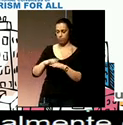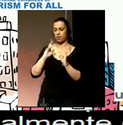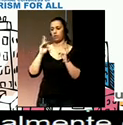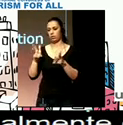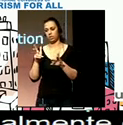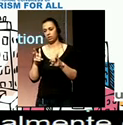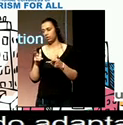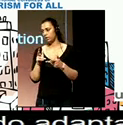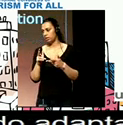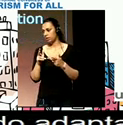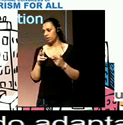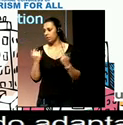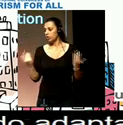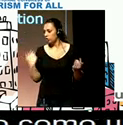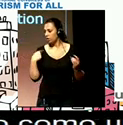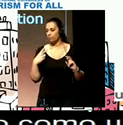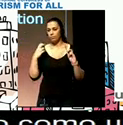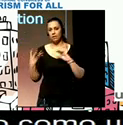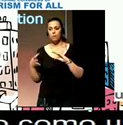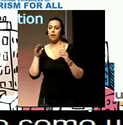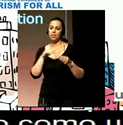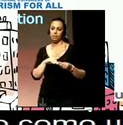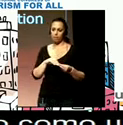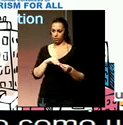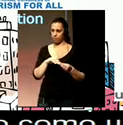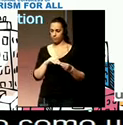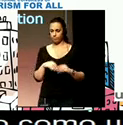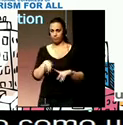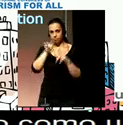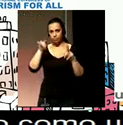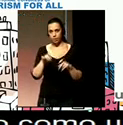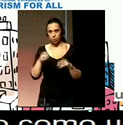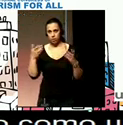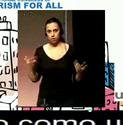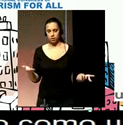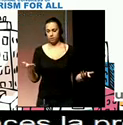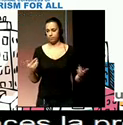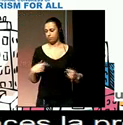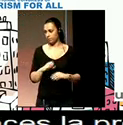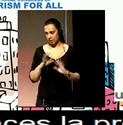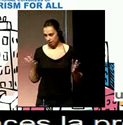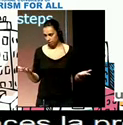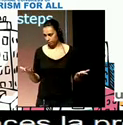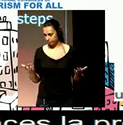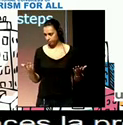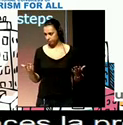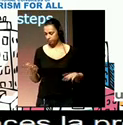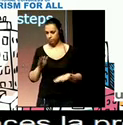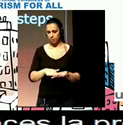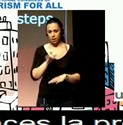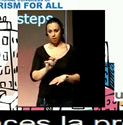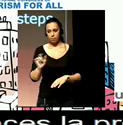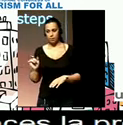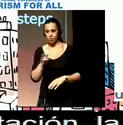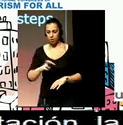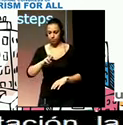adaptation. There is an entrance, of course, for people who cannot use steps, but it's around the corner. Is this acceptable in this instance?